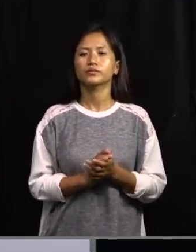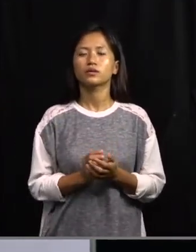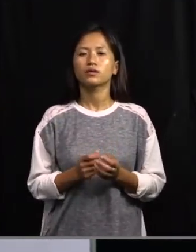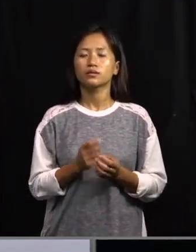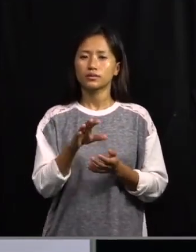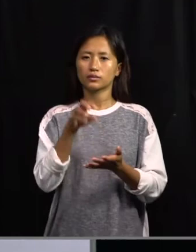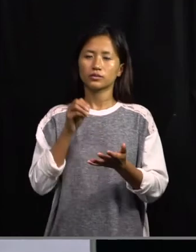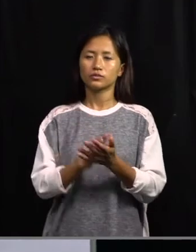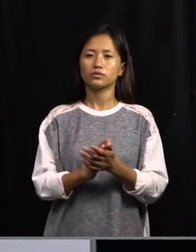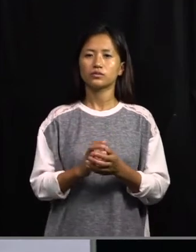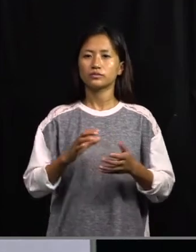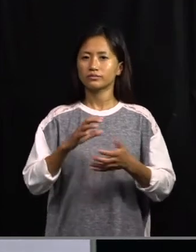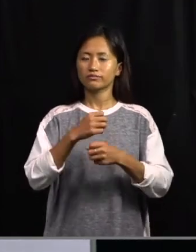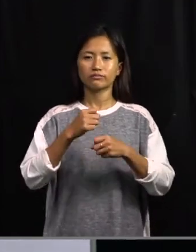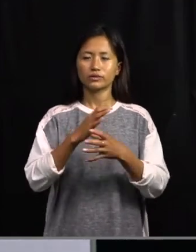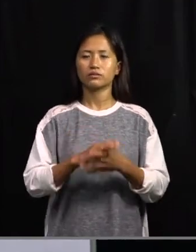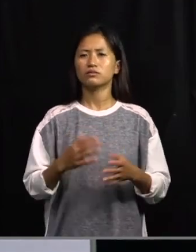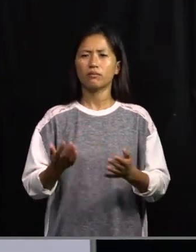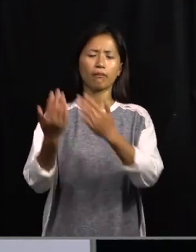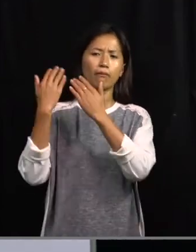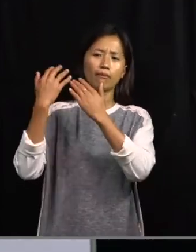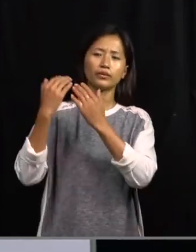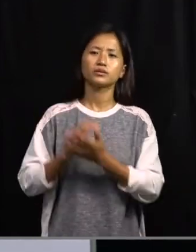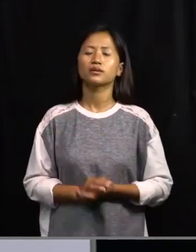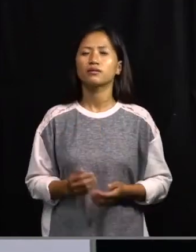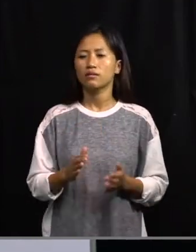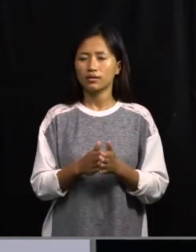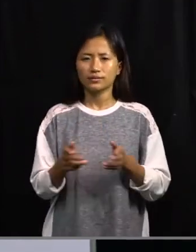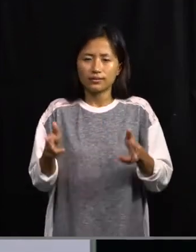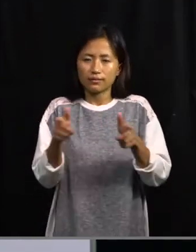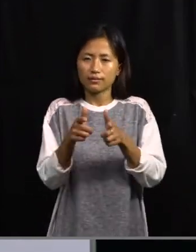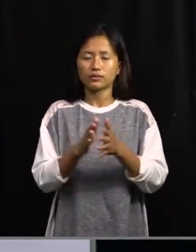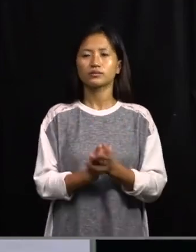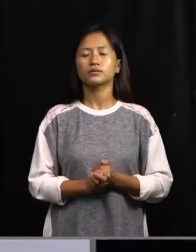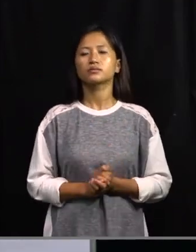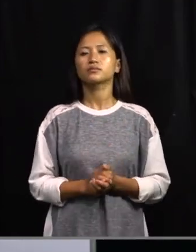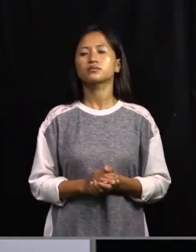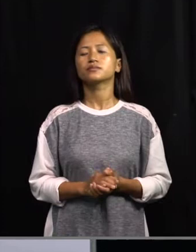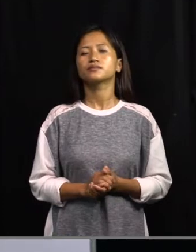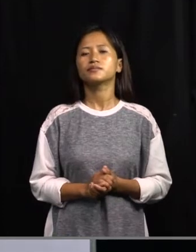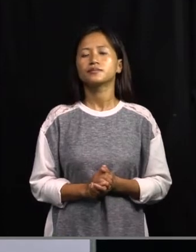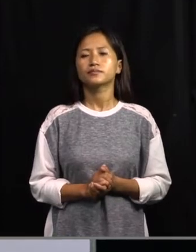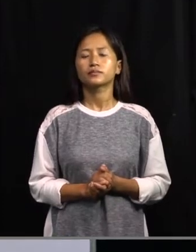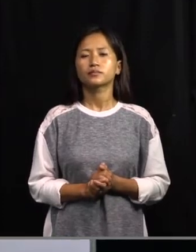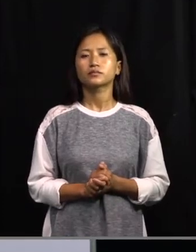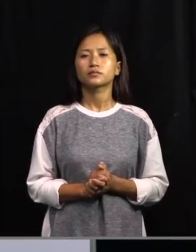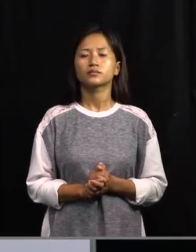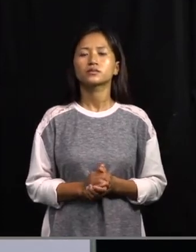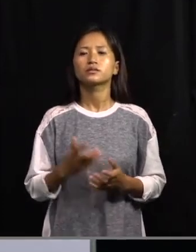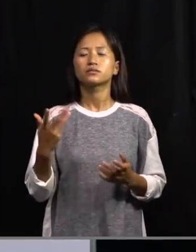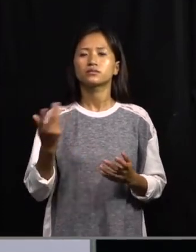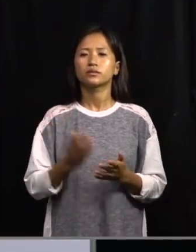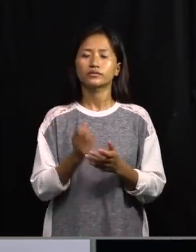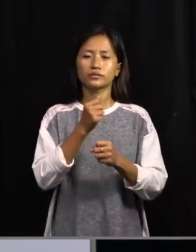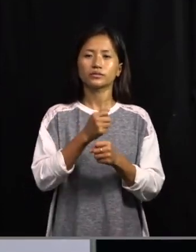are not creating any burden, any liability. At the same time, they are also not reducing any assets. Clear or not, that's how the